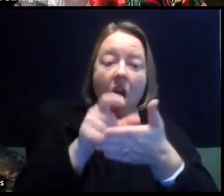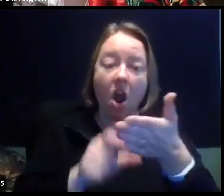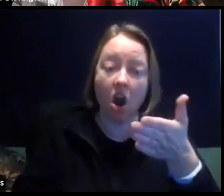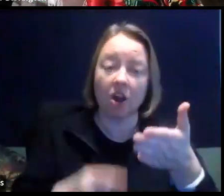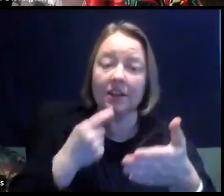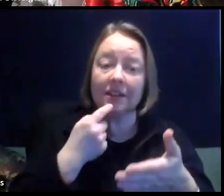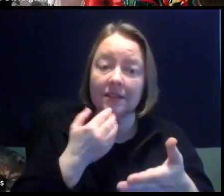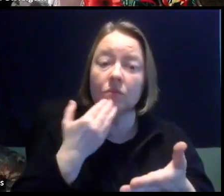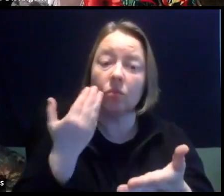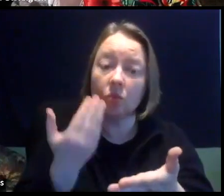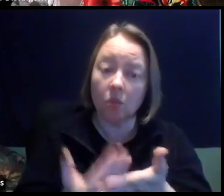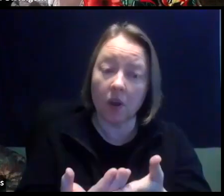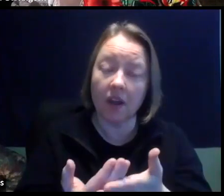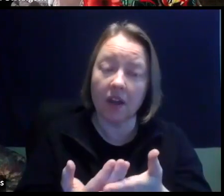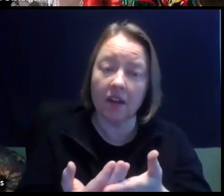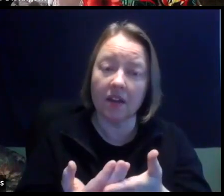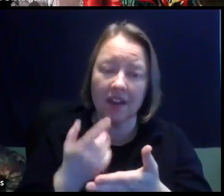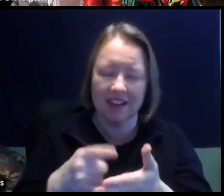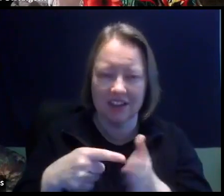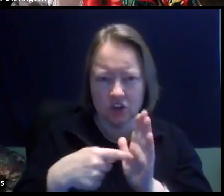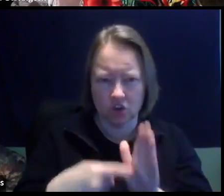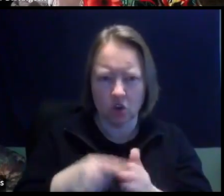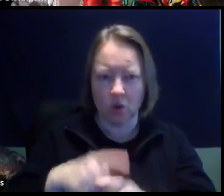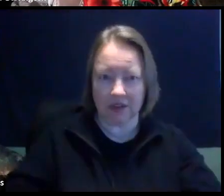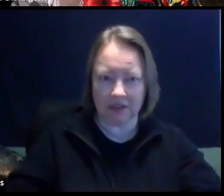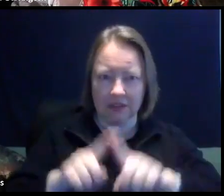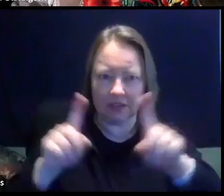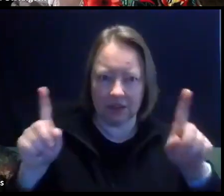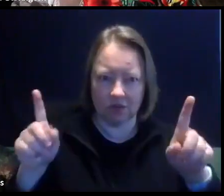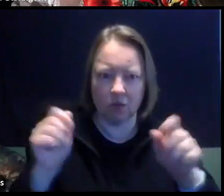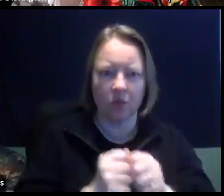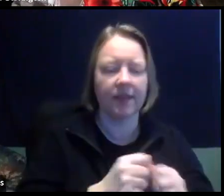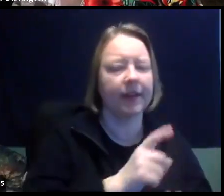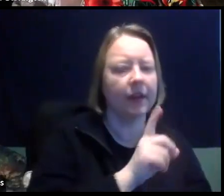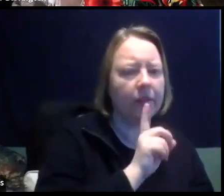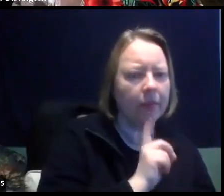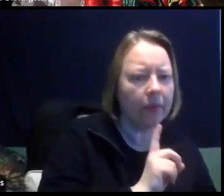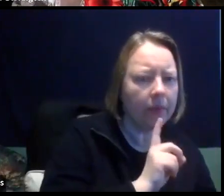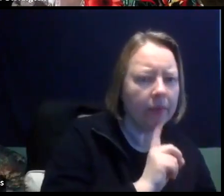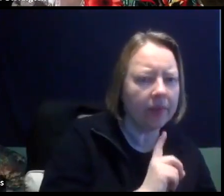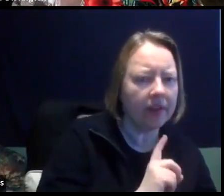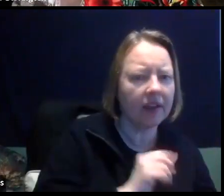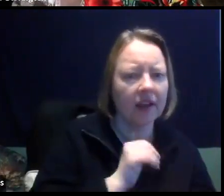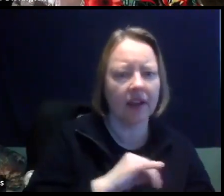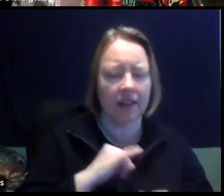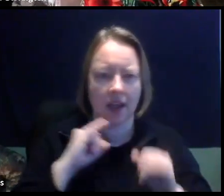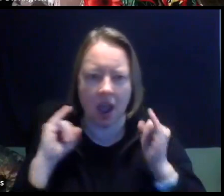well is it traversed the difference between loneliness and isolation.